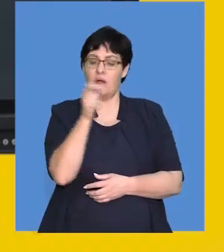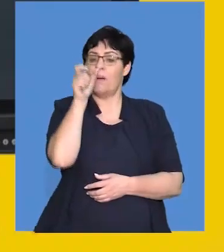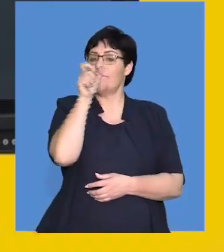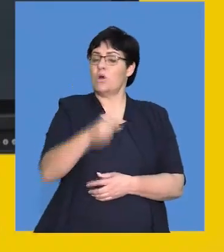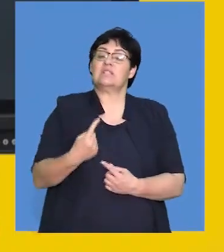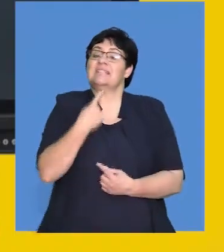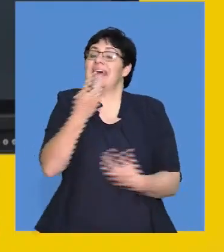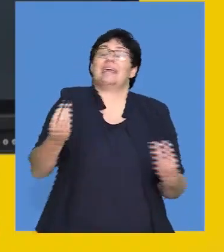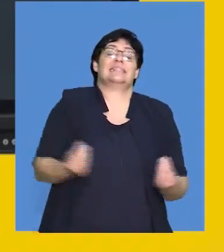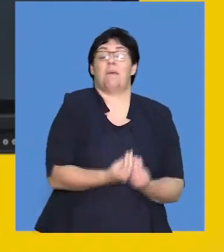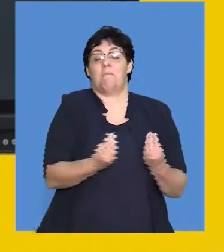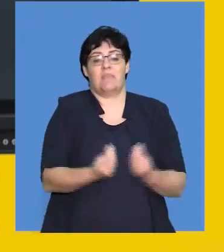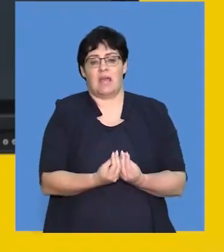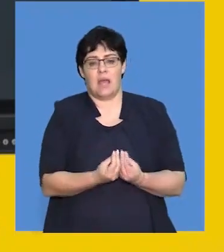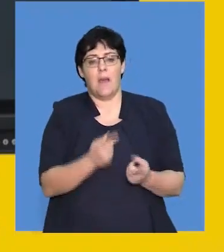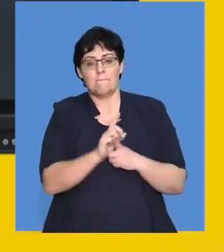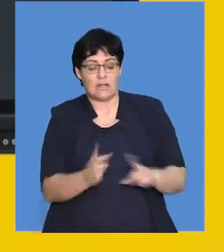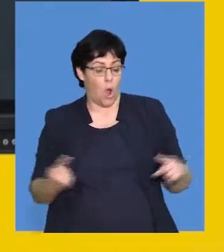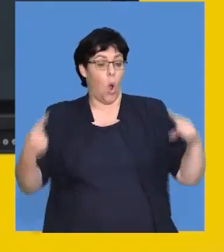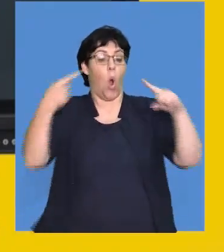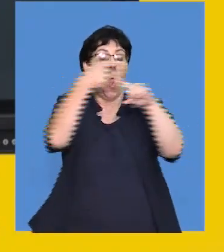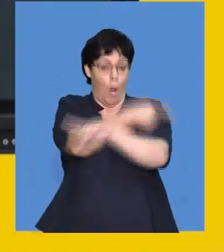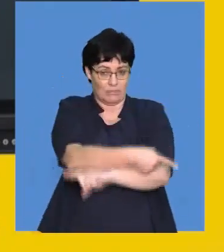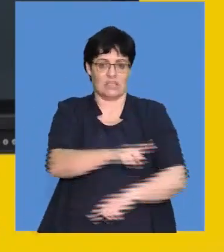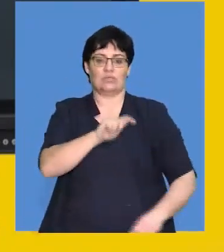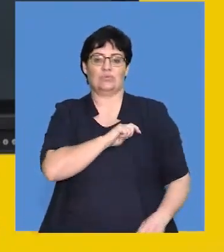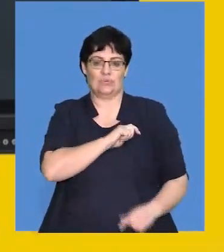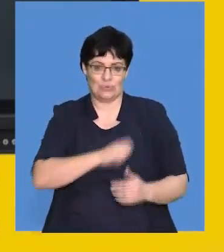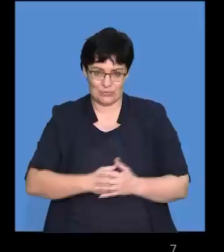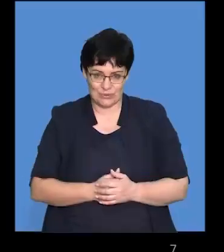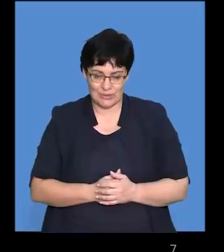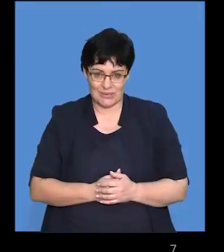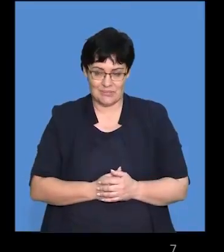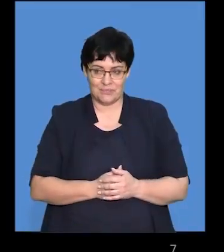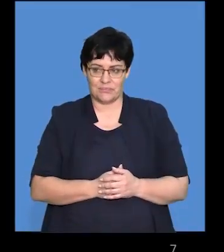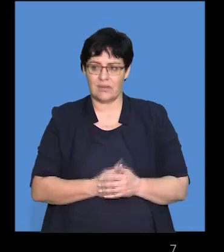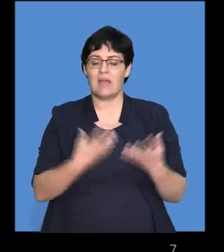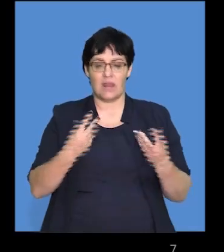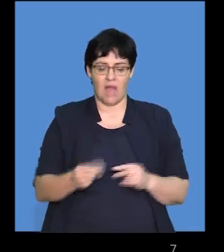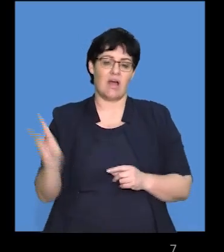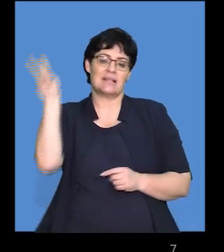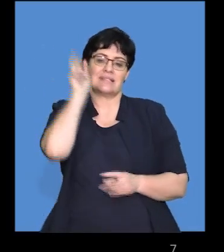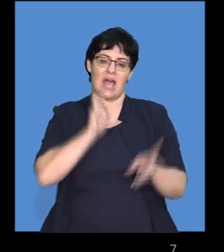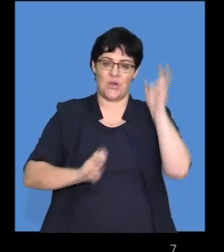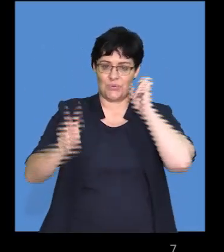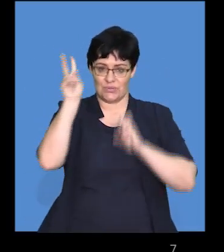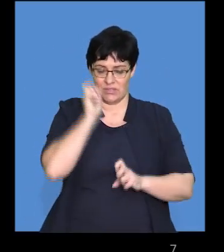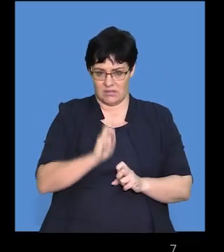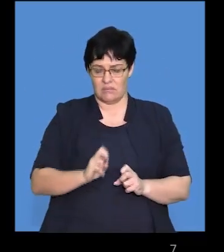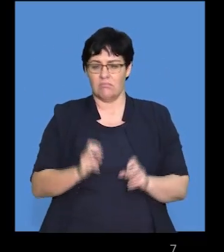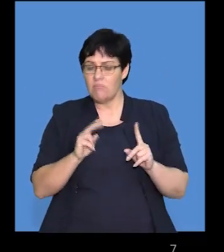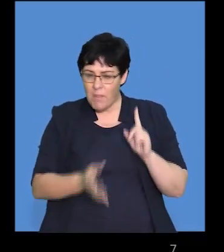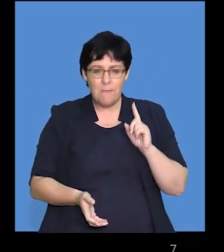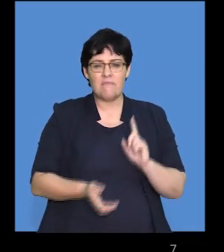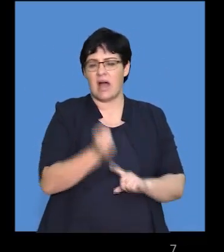is saying something, but the opposite of what they are saying applies. And then we have sounds. Normally we find